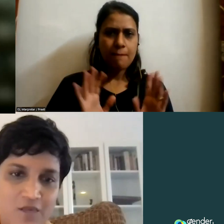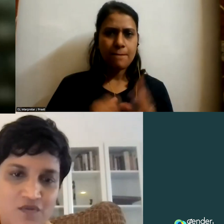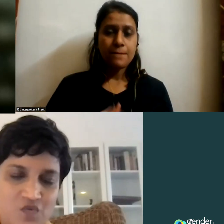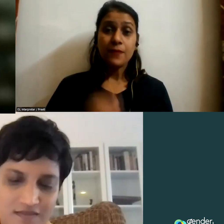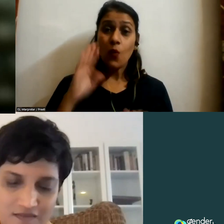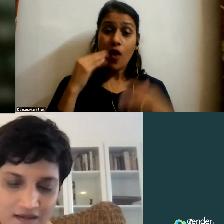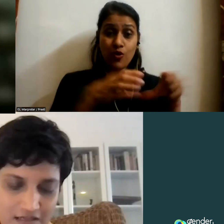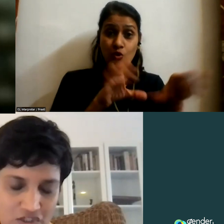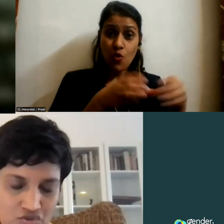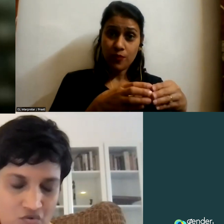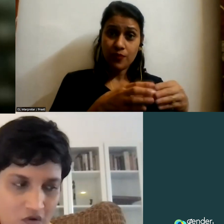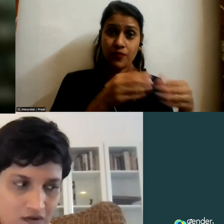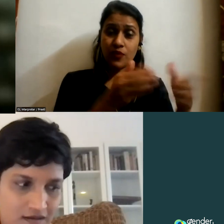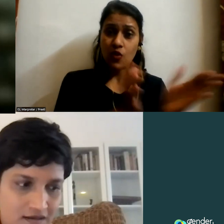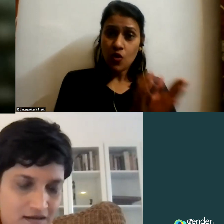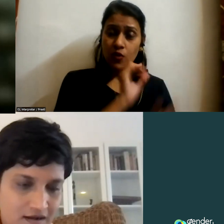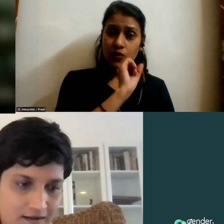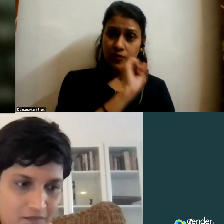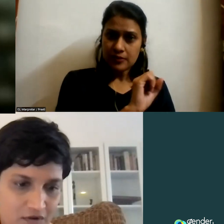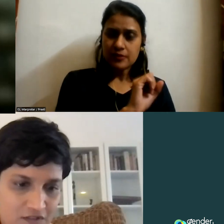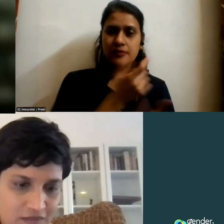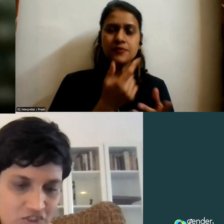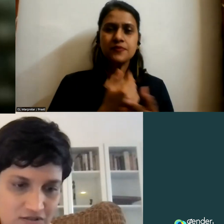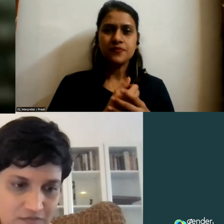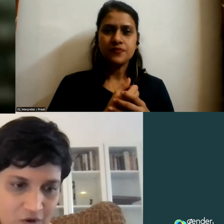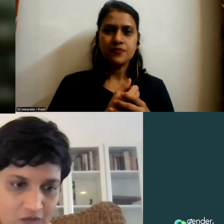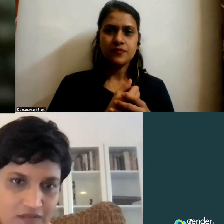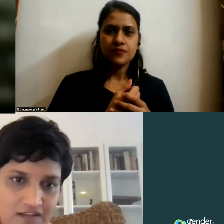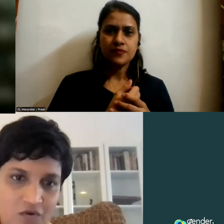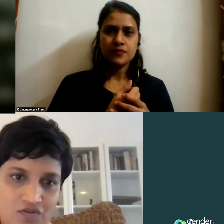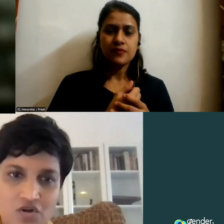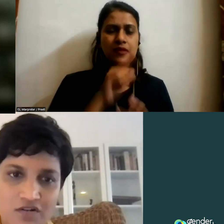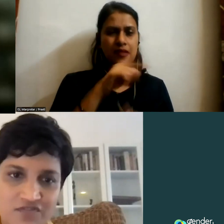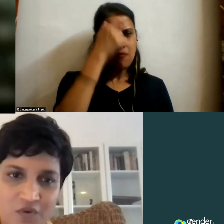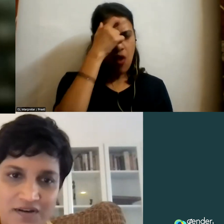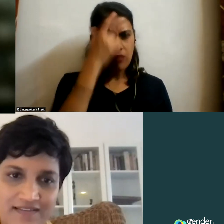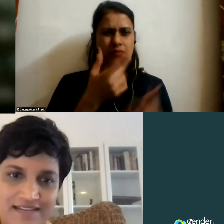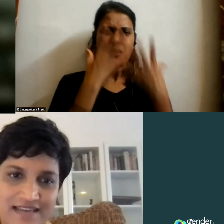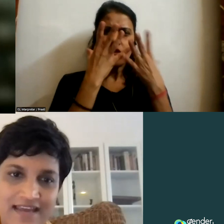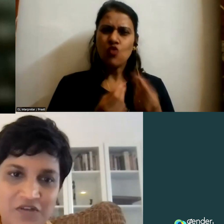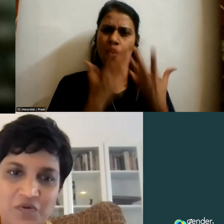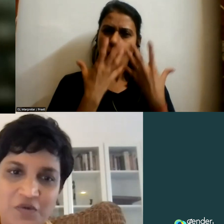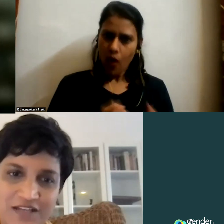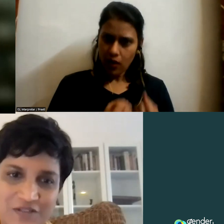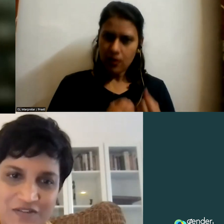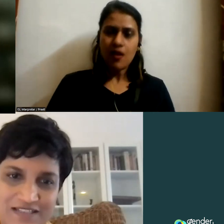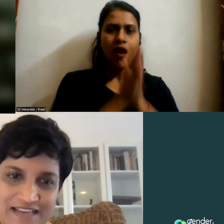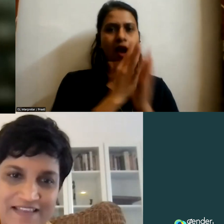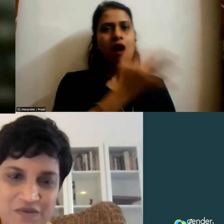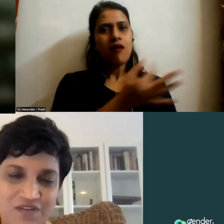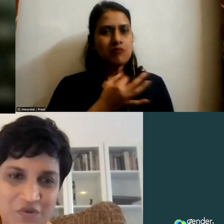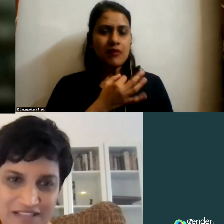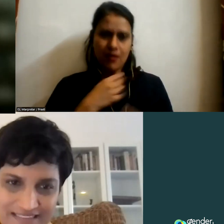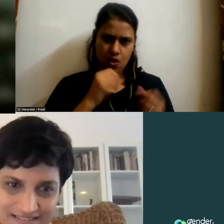community comes with an issue or a spatial problem that they want to solve for. And then they say, hey, can you work with us on this?